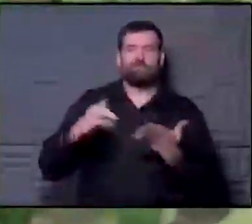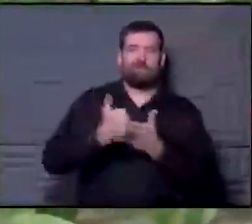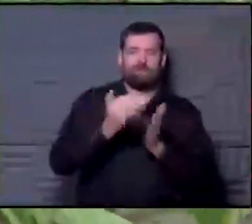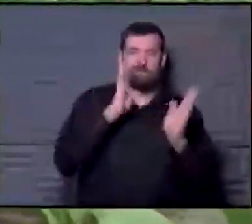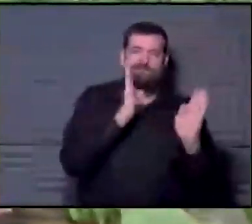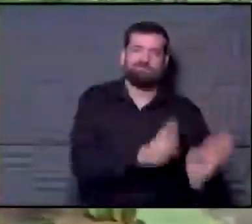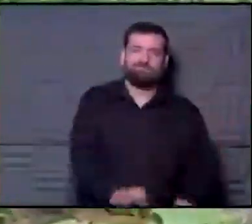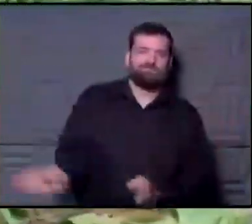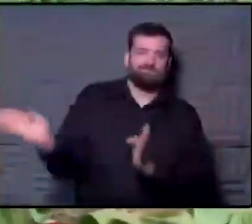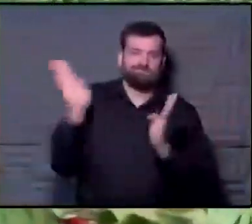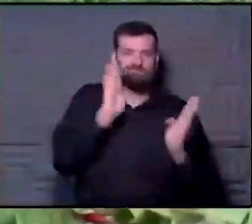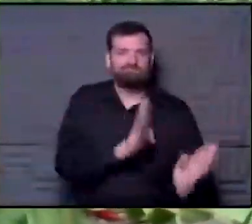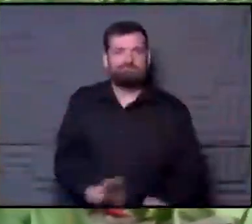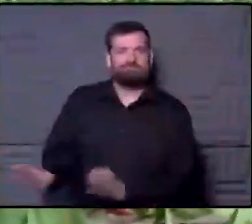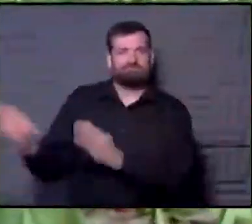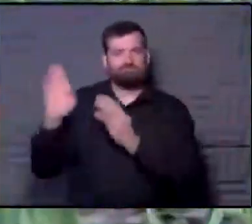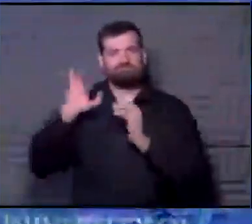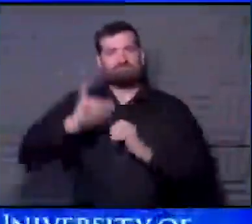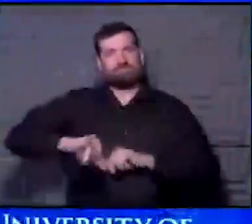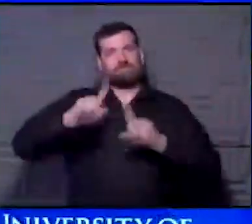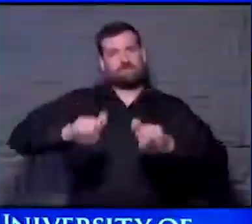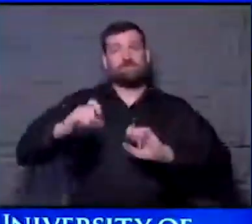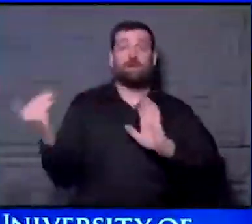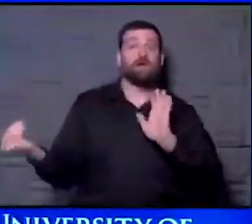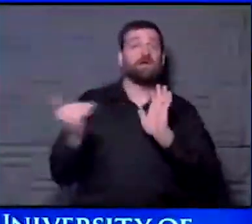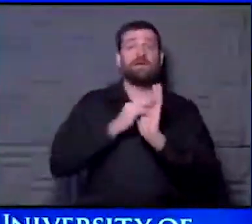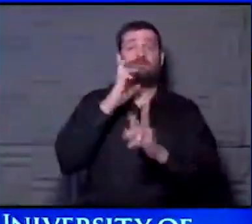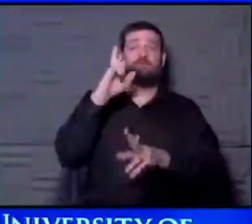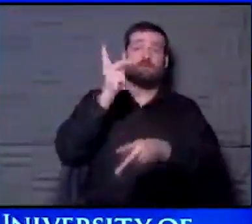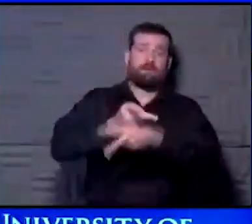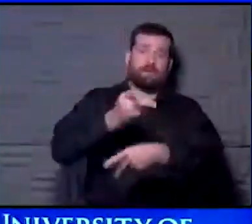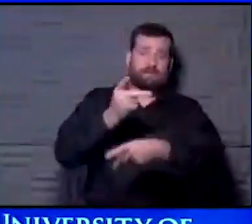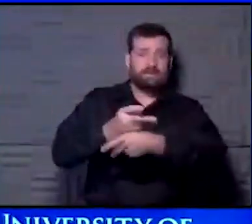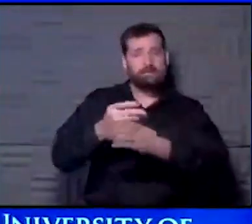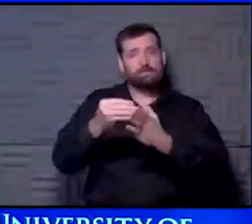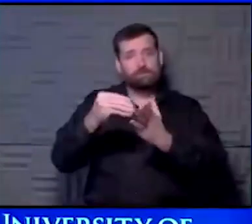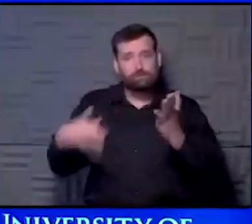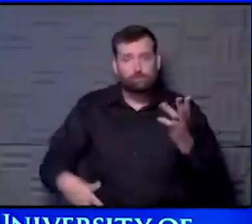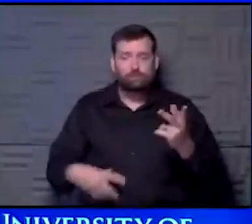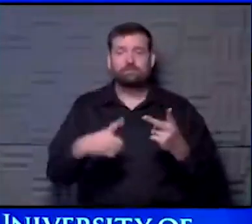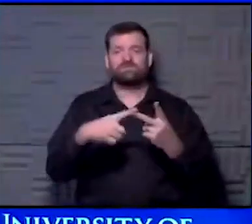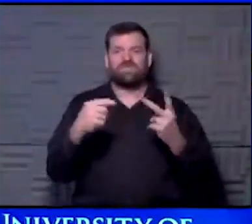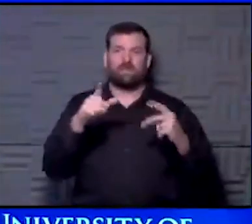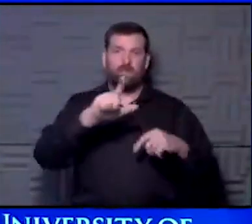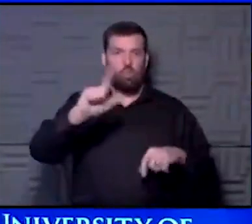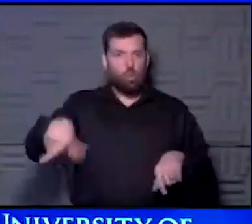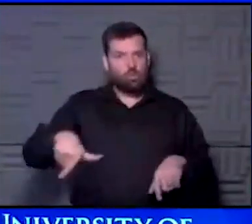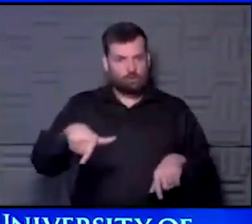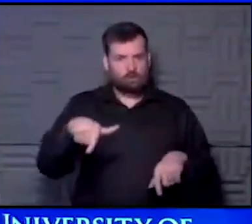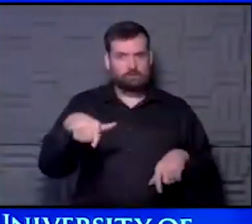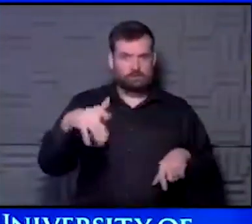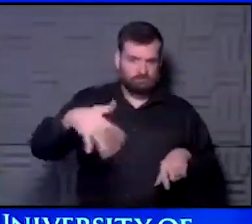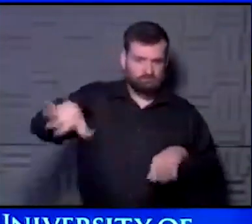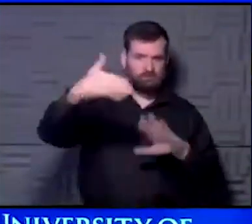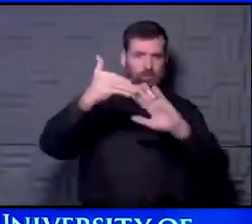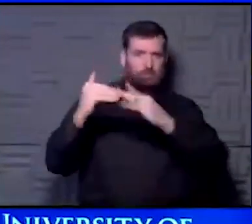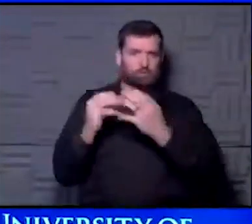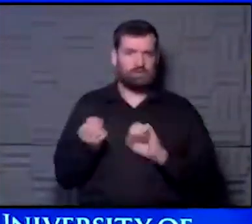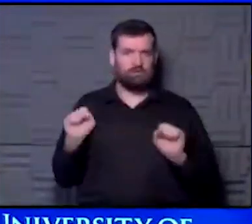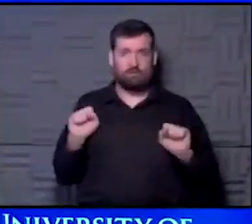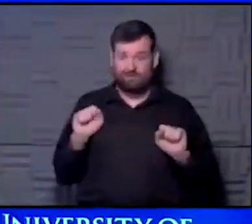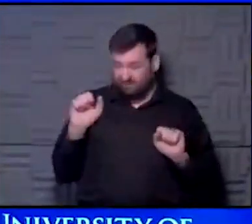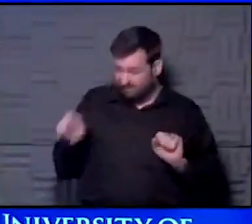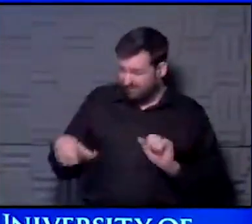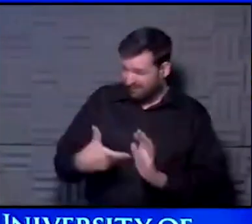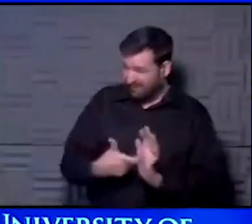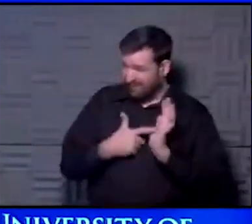the testing. And again, to keep the college students, the campus safe, and to keep Lawrence safe. And people say, well, was that